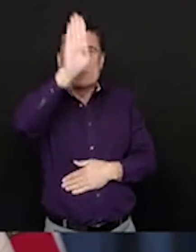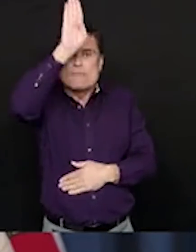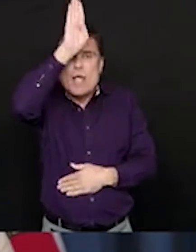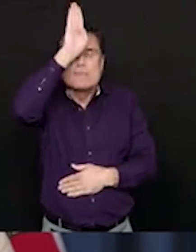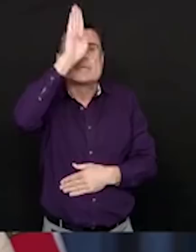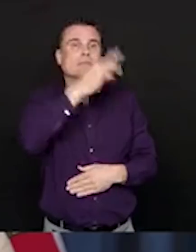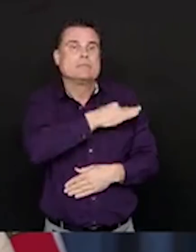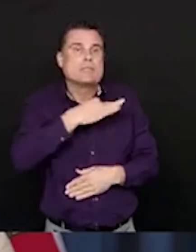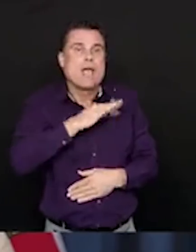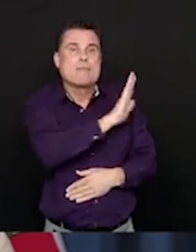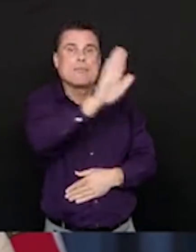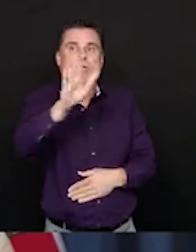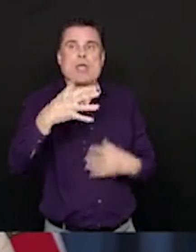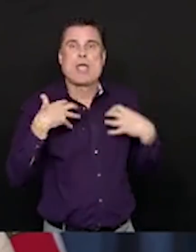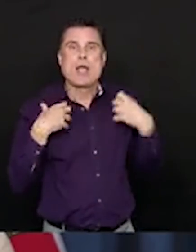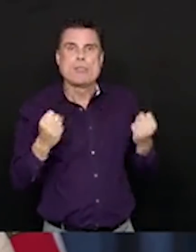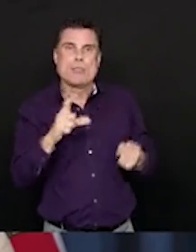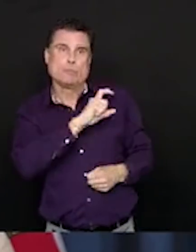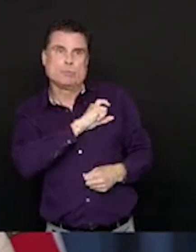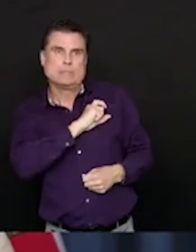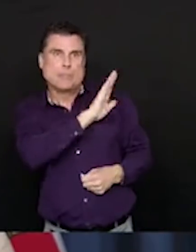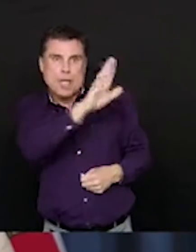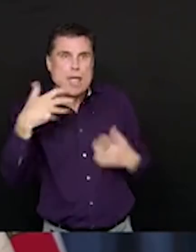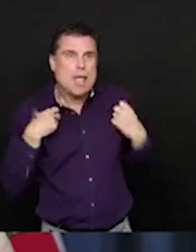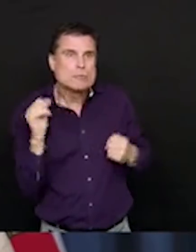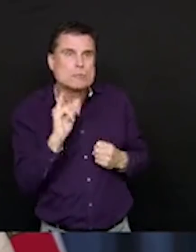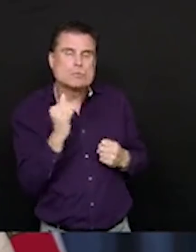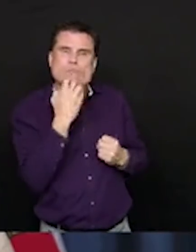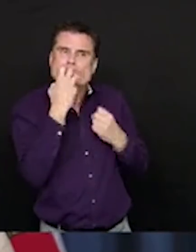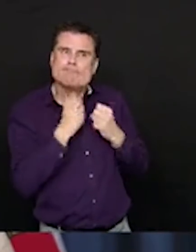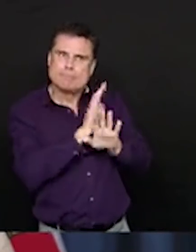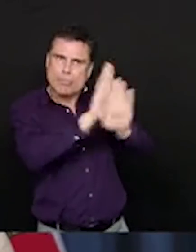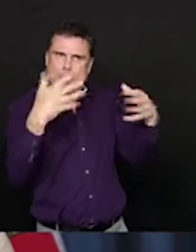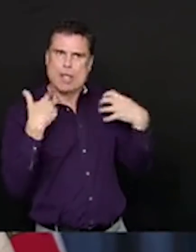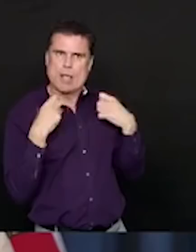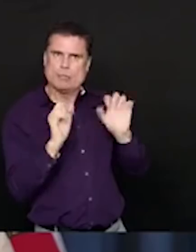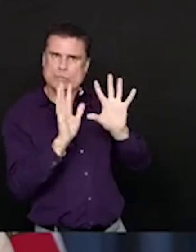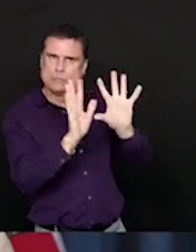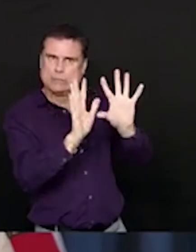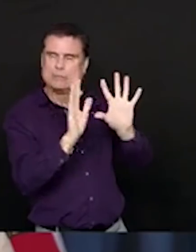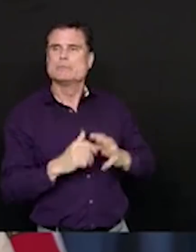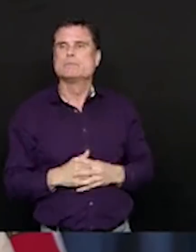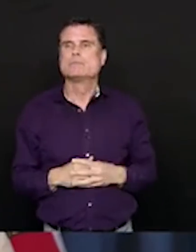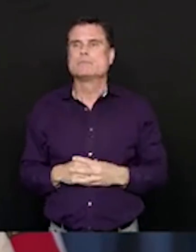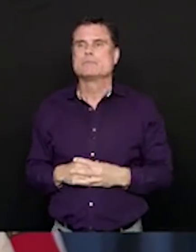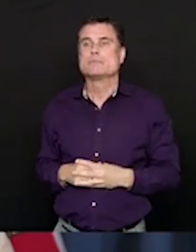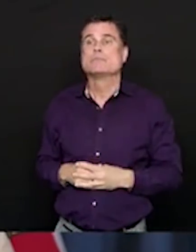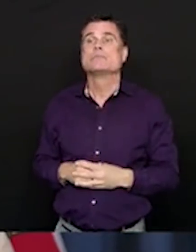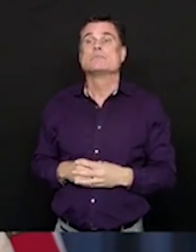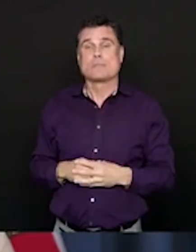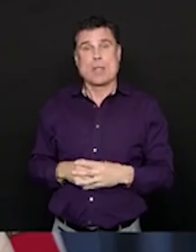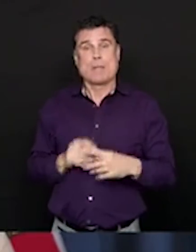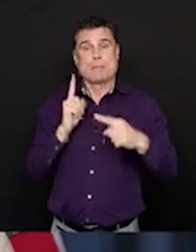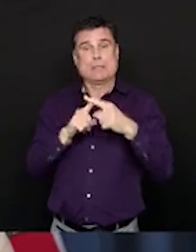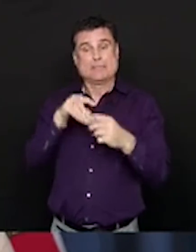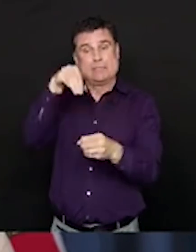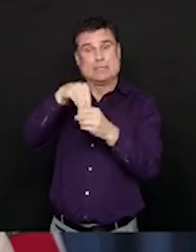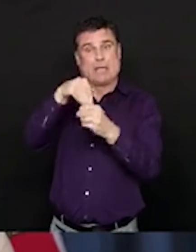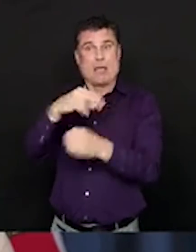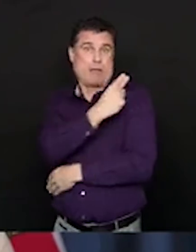the analogy that we're using in the hospitals, for example, is reducing the number of people who provide